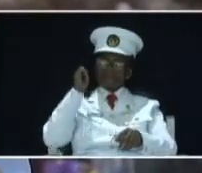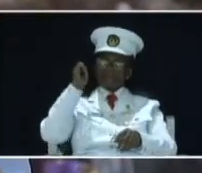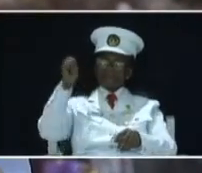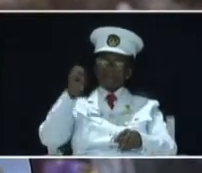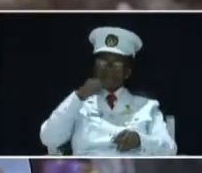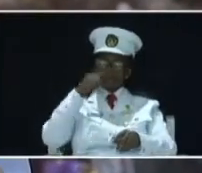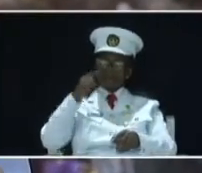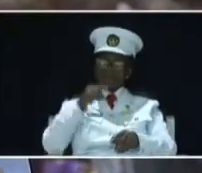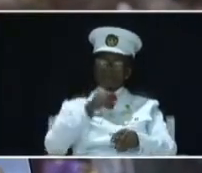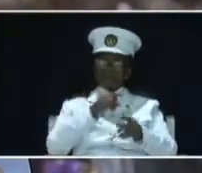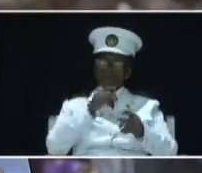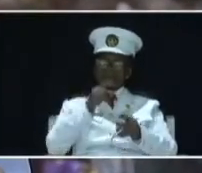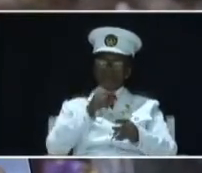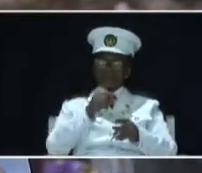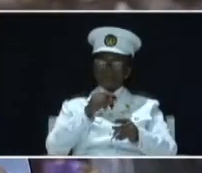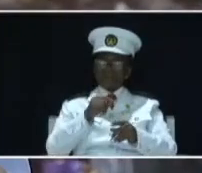power.